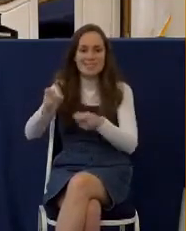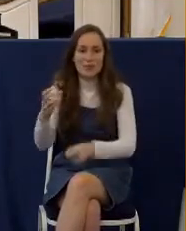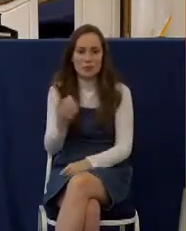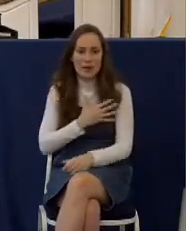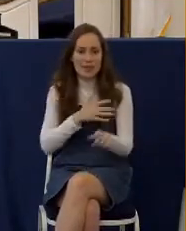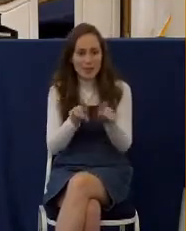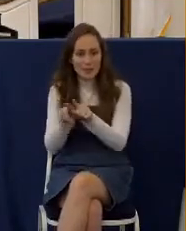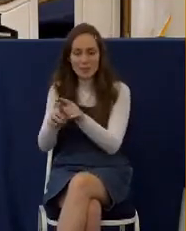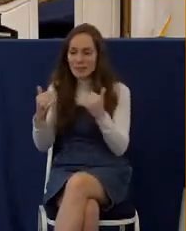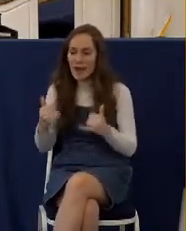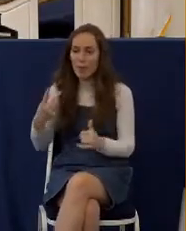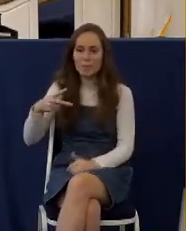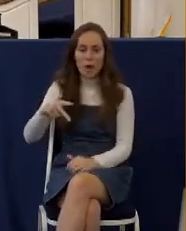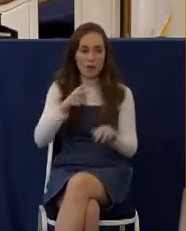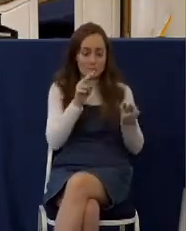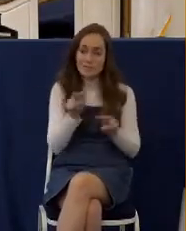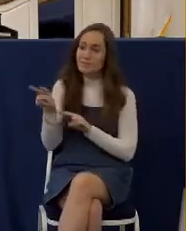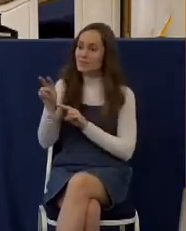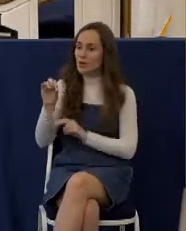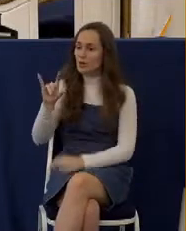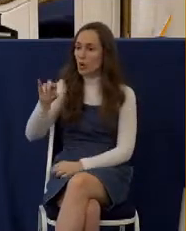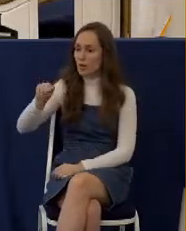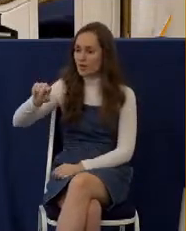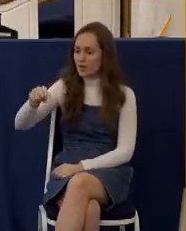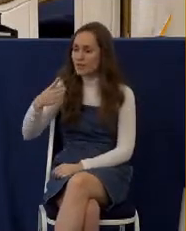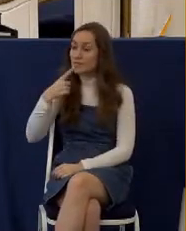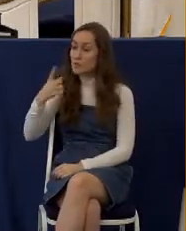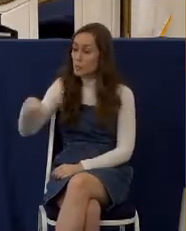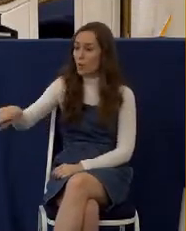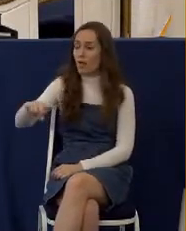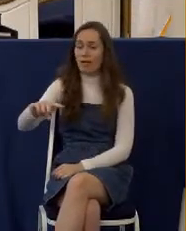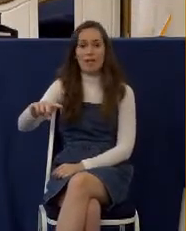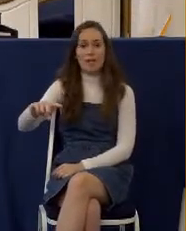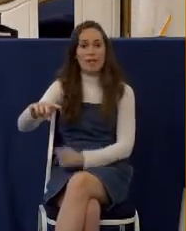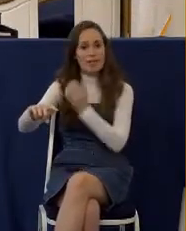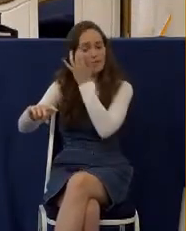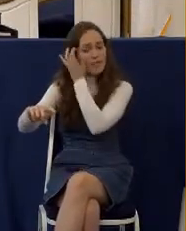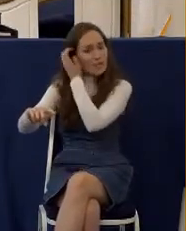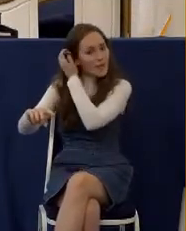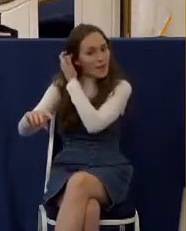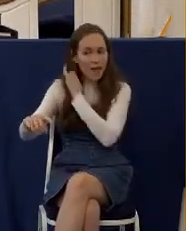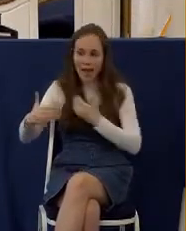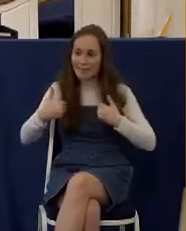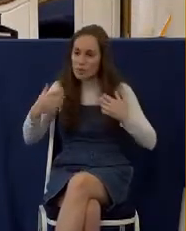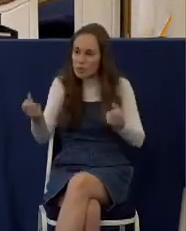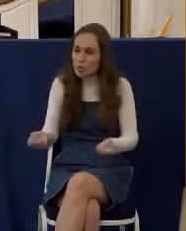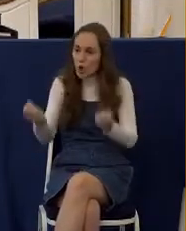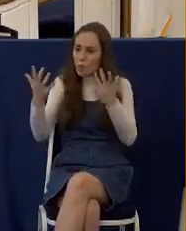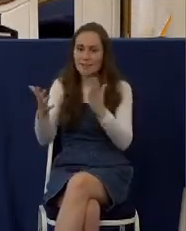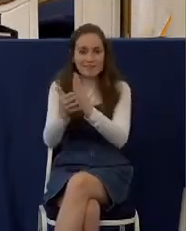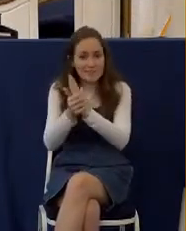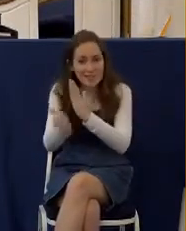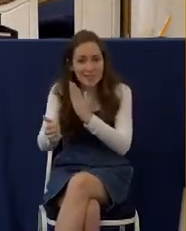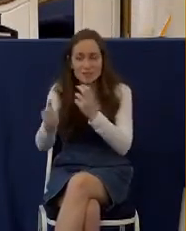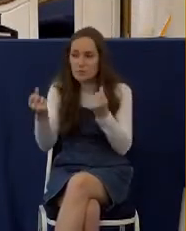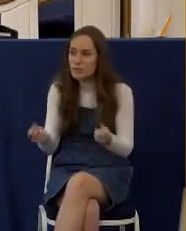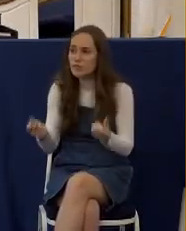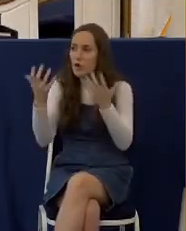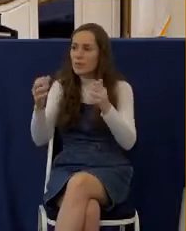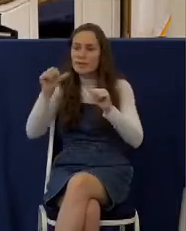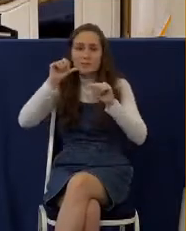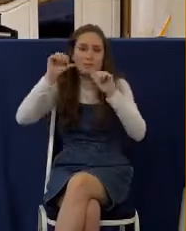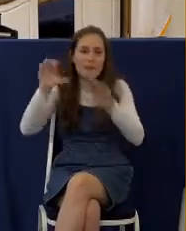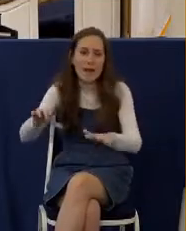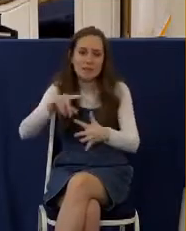Now Paul turns to the church at Corinth and says, now, you all, you have so many gifts and you have so many